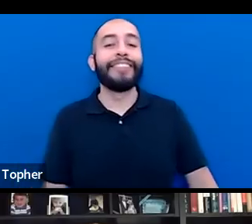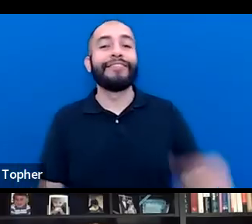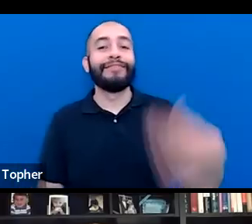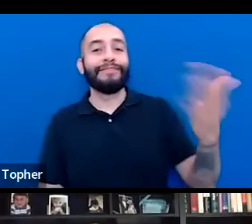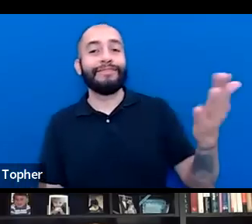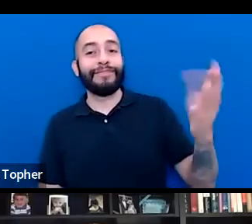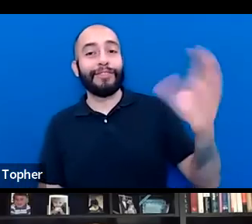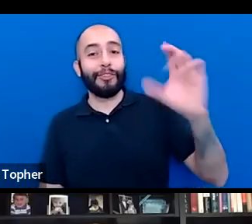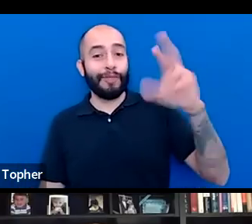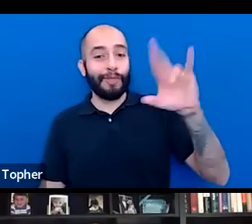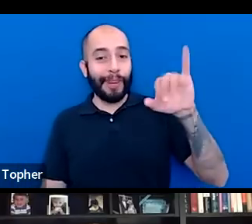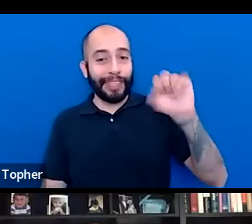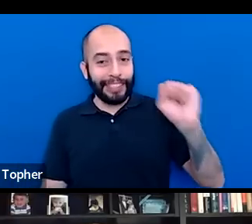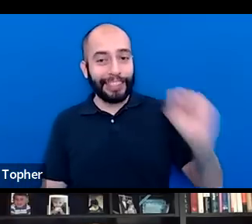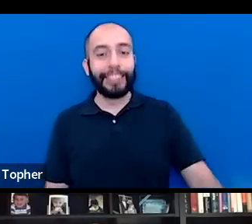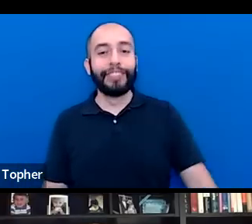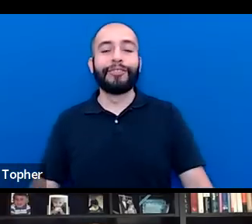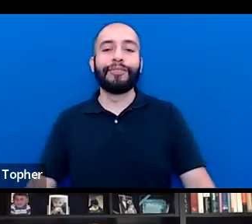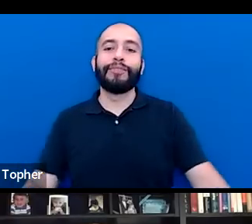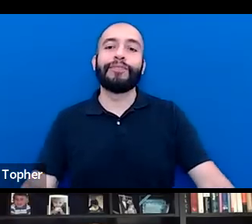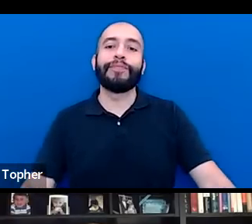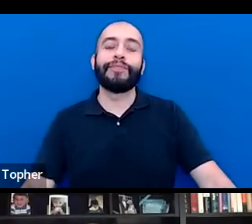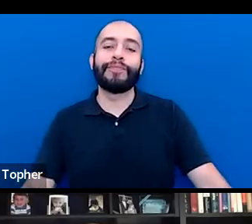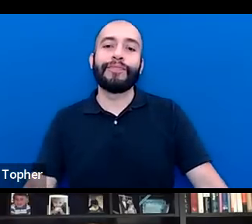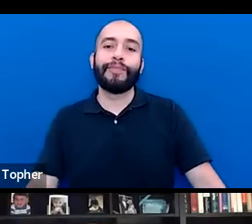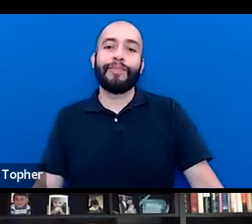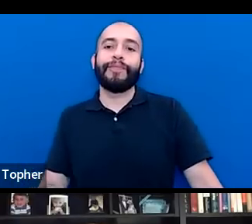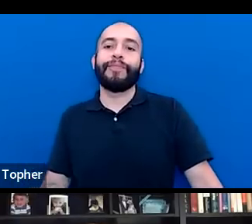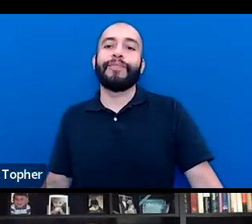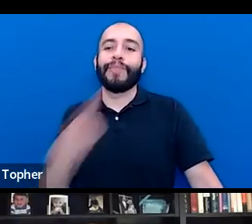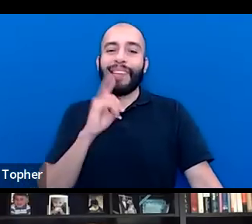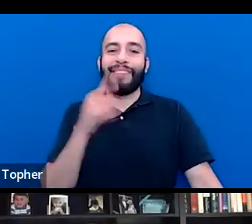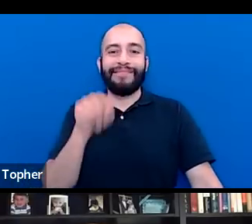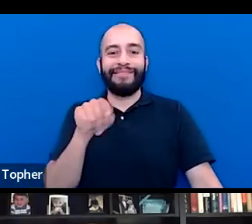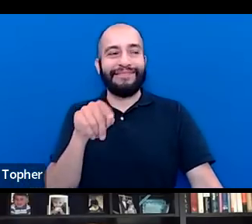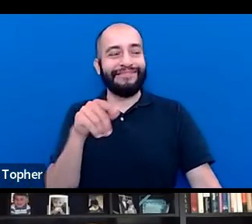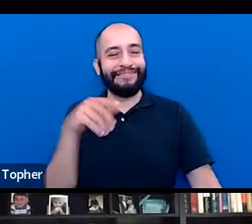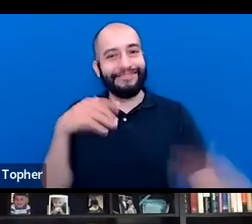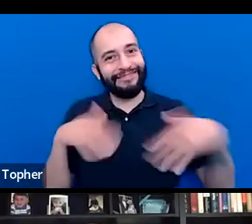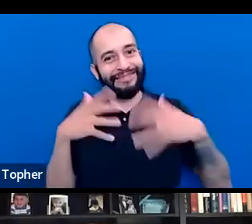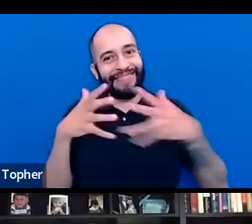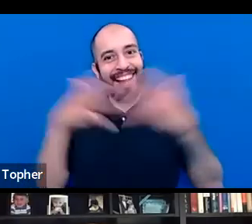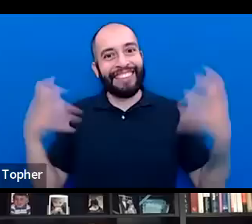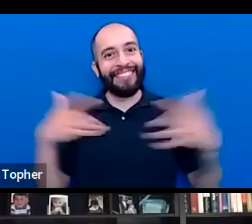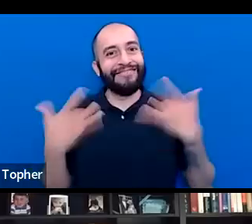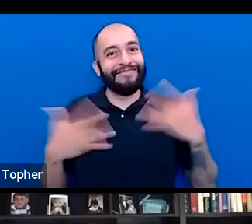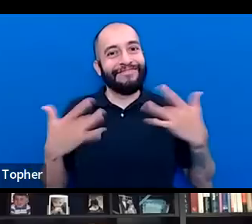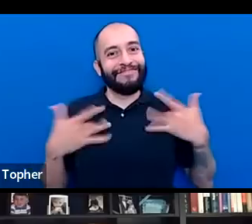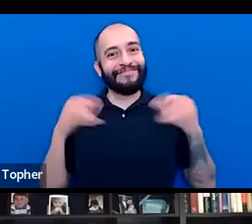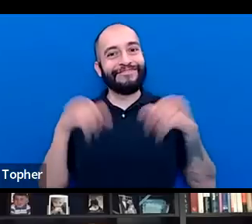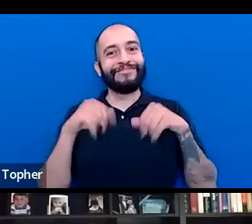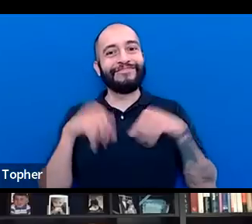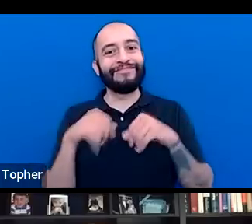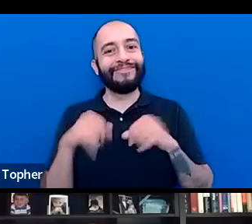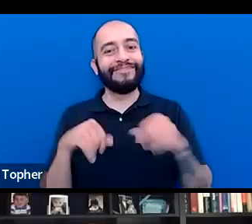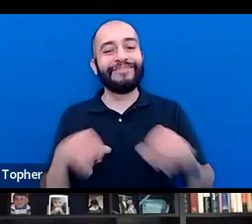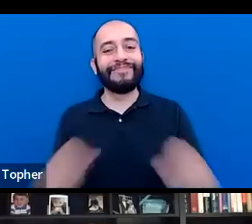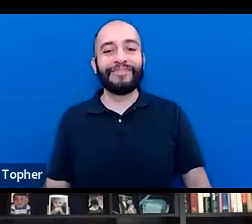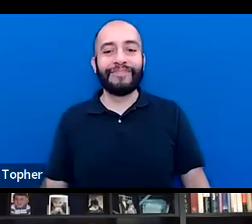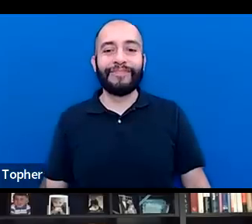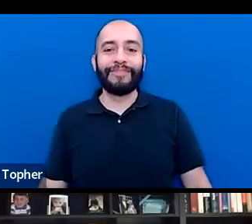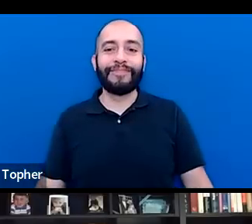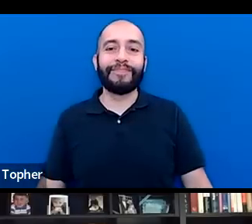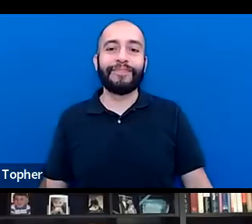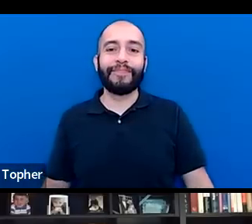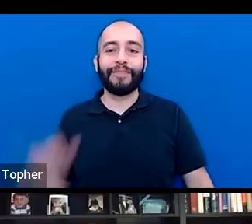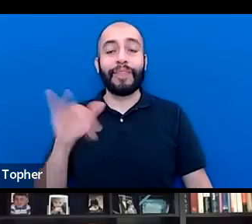Sarah said, jurisdictional questions have always been a thing labor has had to work through. And sometimes they can be complicated